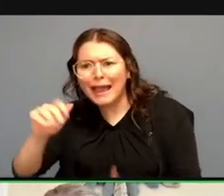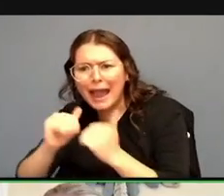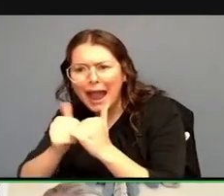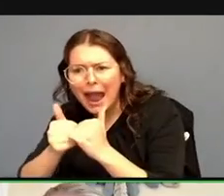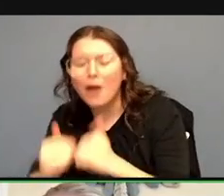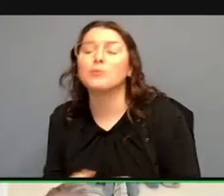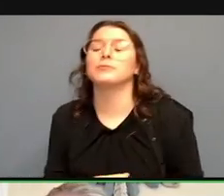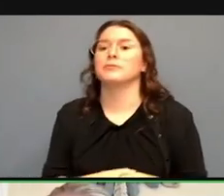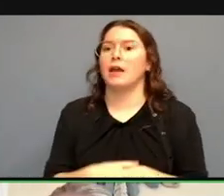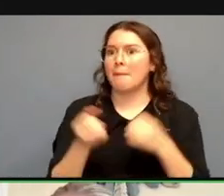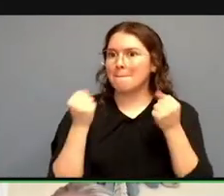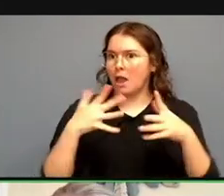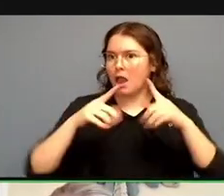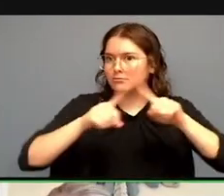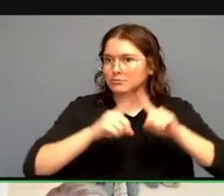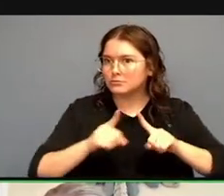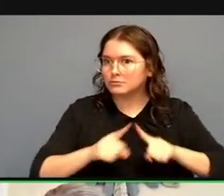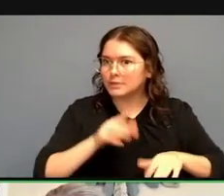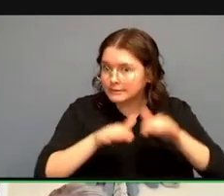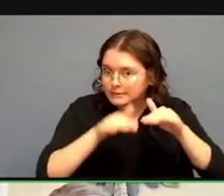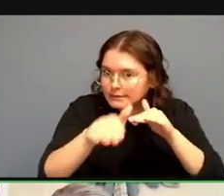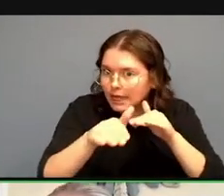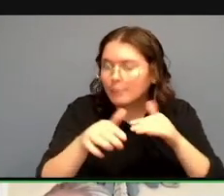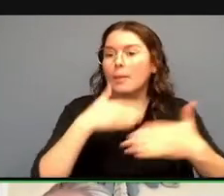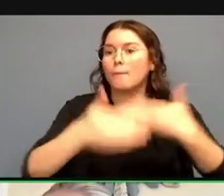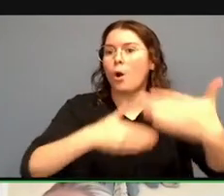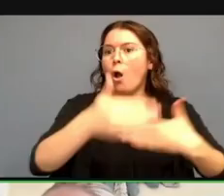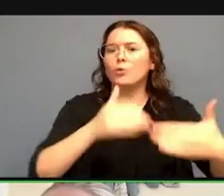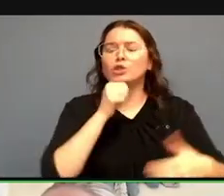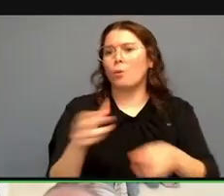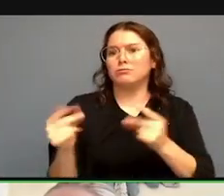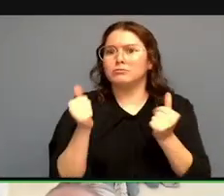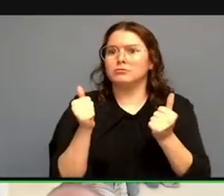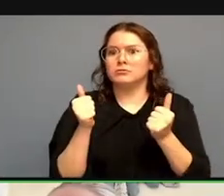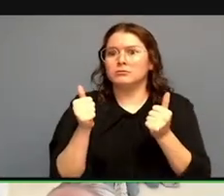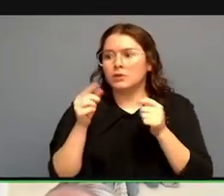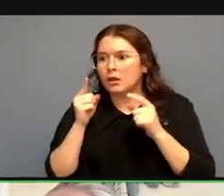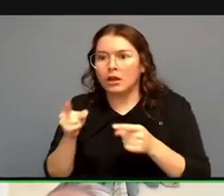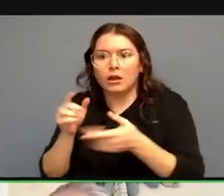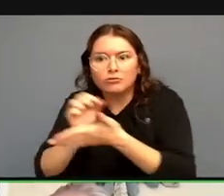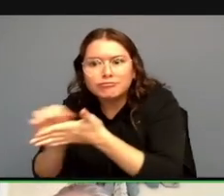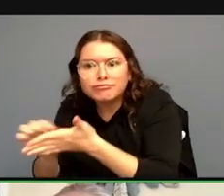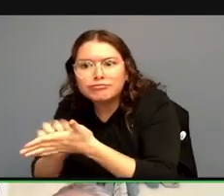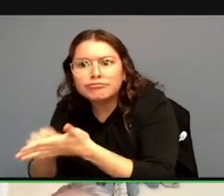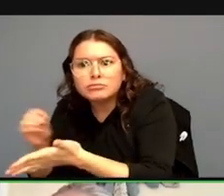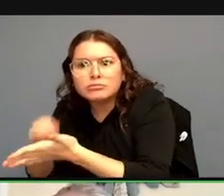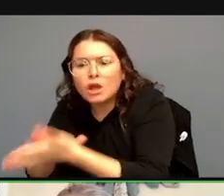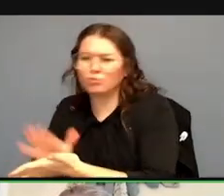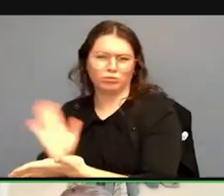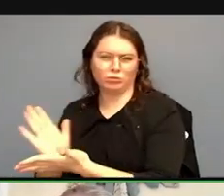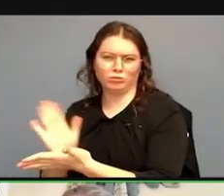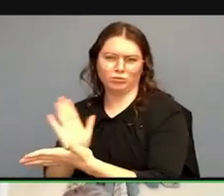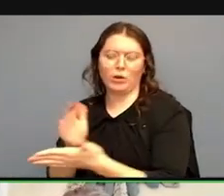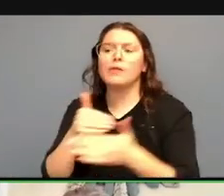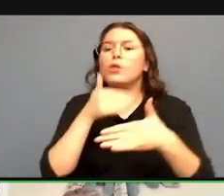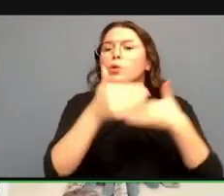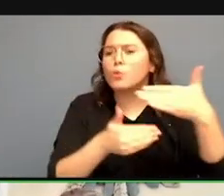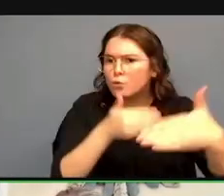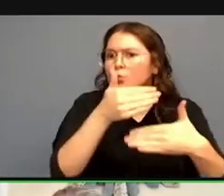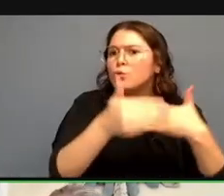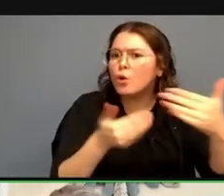are several steps in the process. We don't just immediately jump to writing that document. We have to go through a